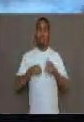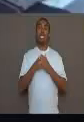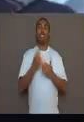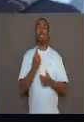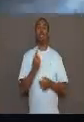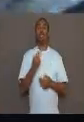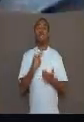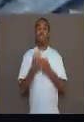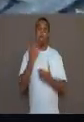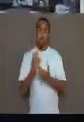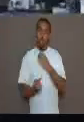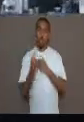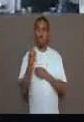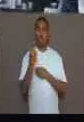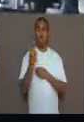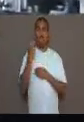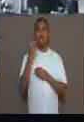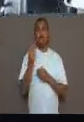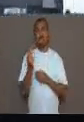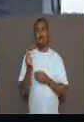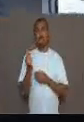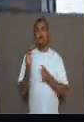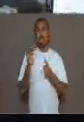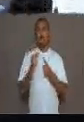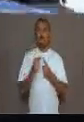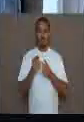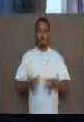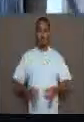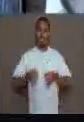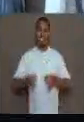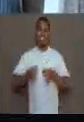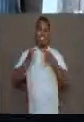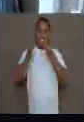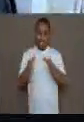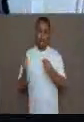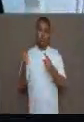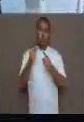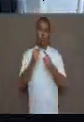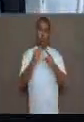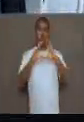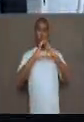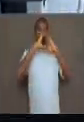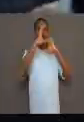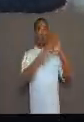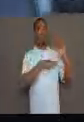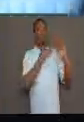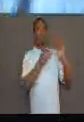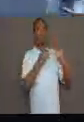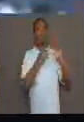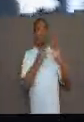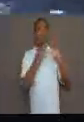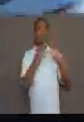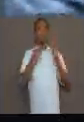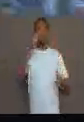it costs only 1 birr to transport them to a warehouse in France by